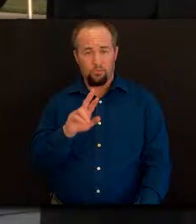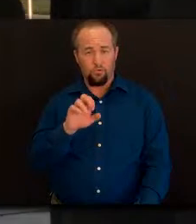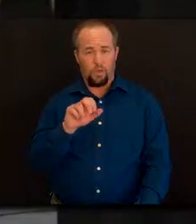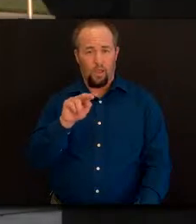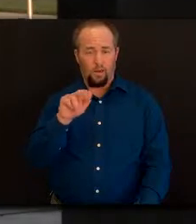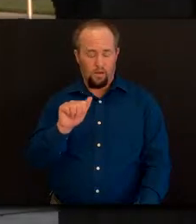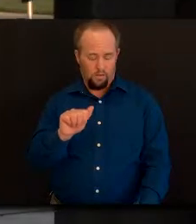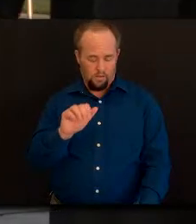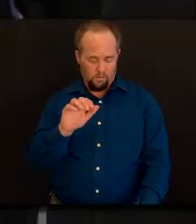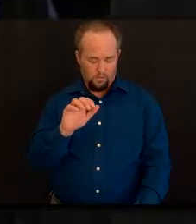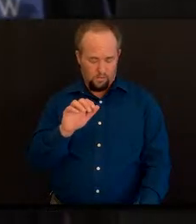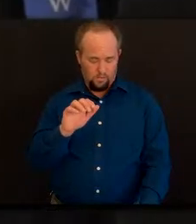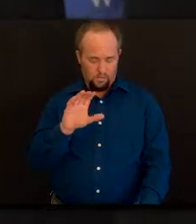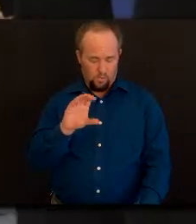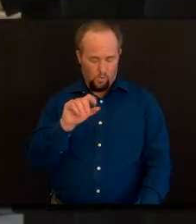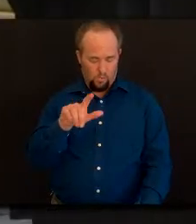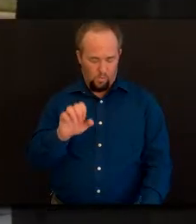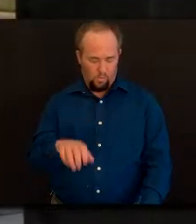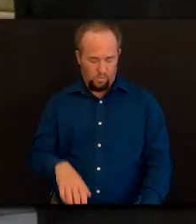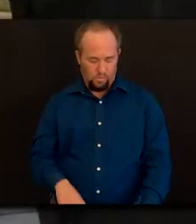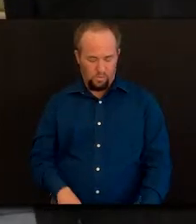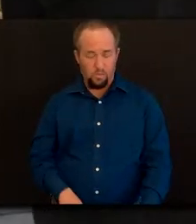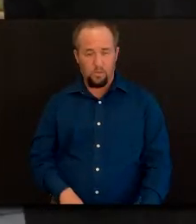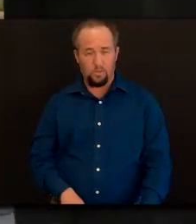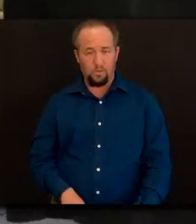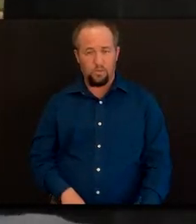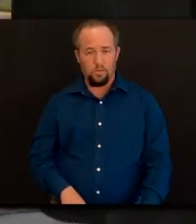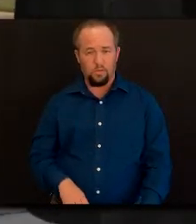Brianna Grace Cole.